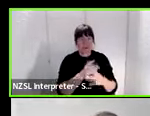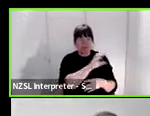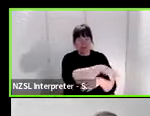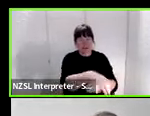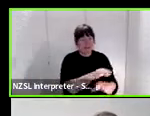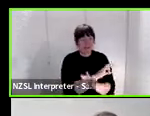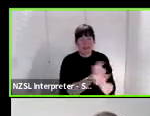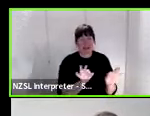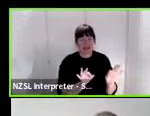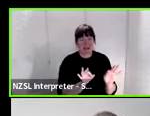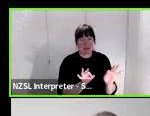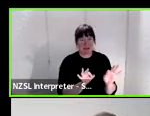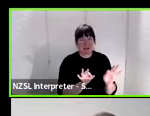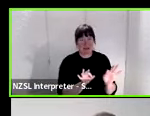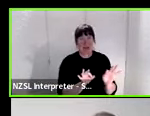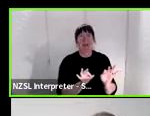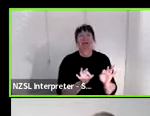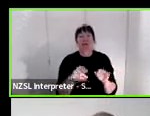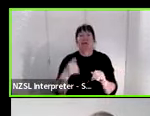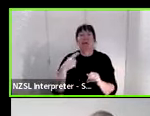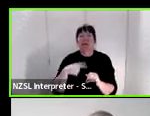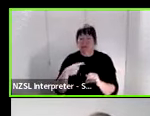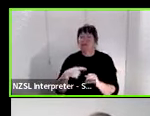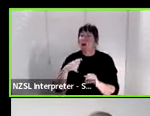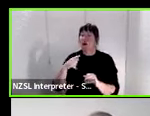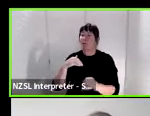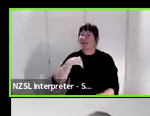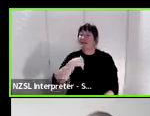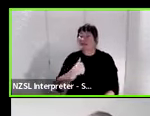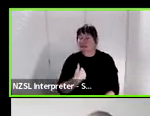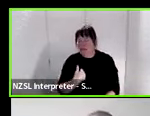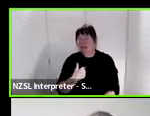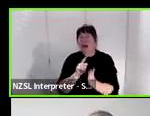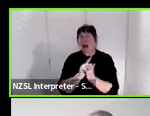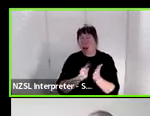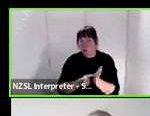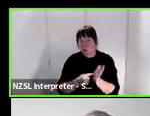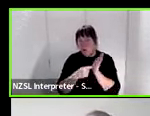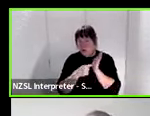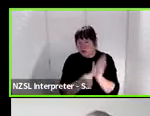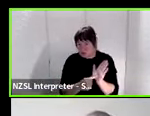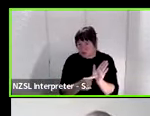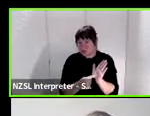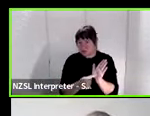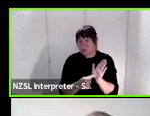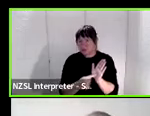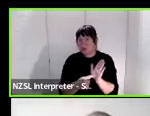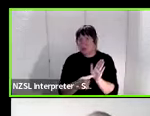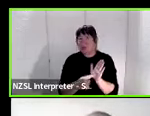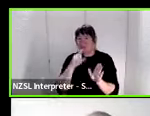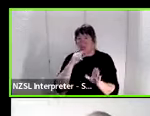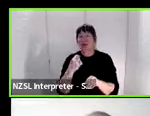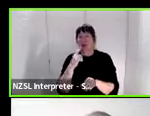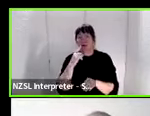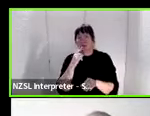all disabled people need accessibility legislation that makes some changes right now.